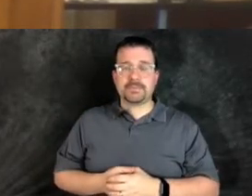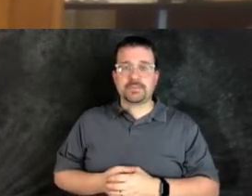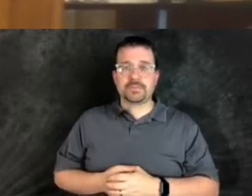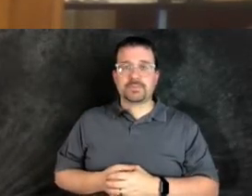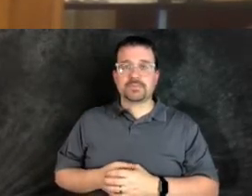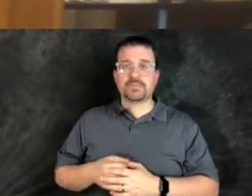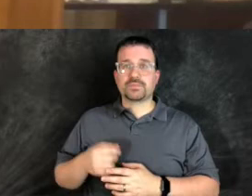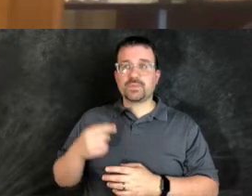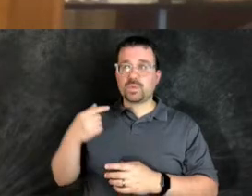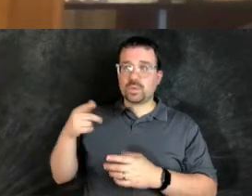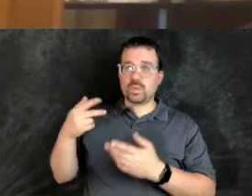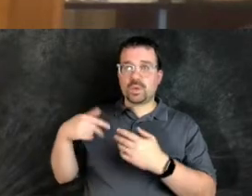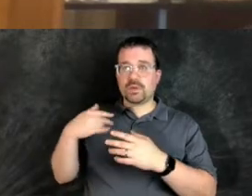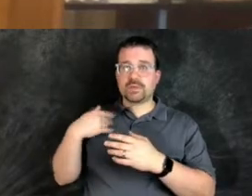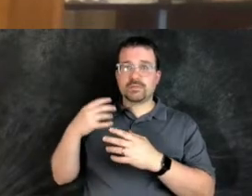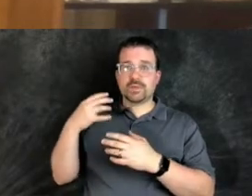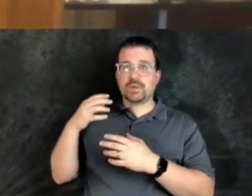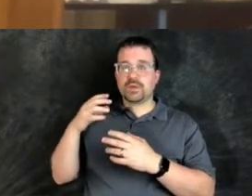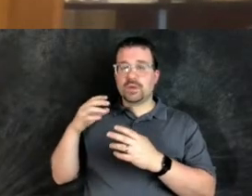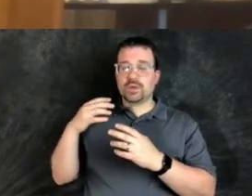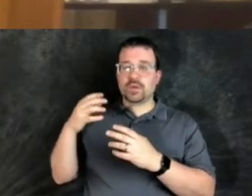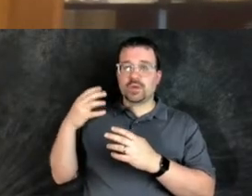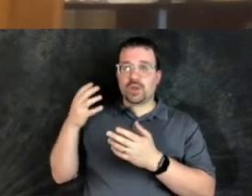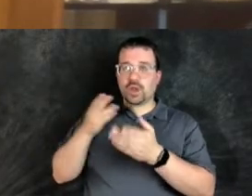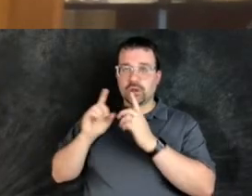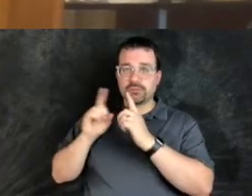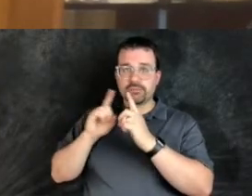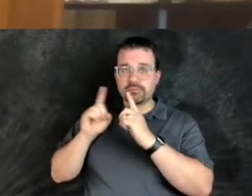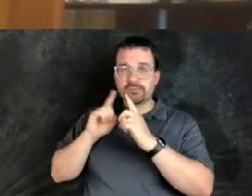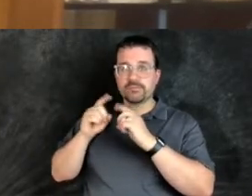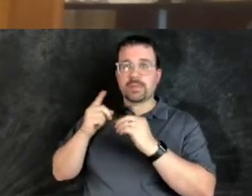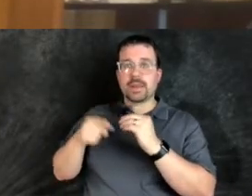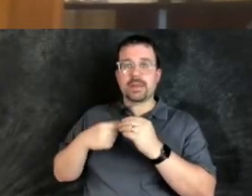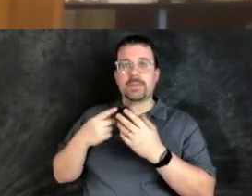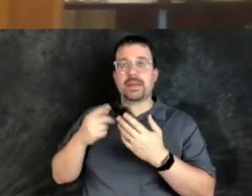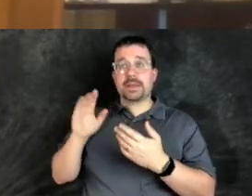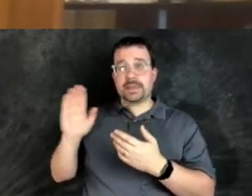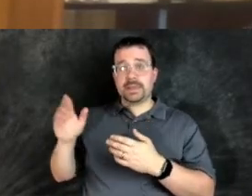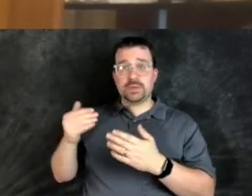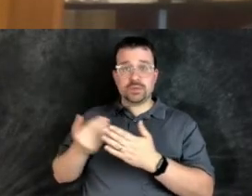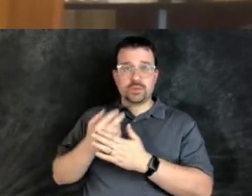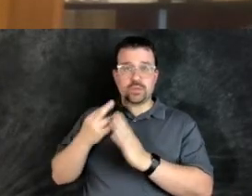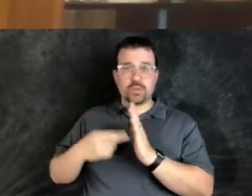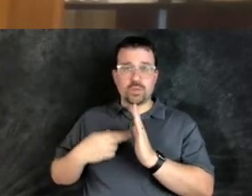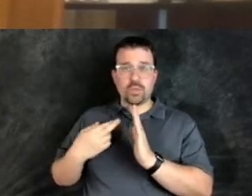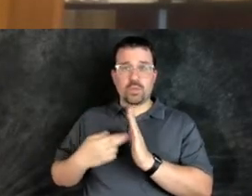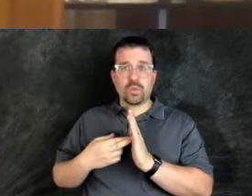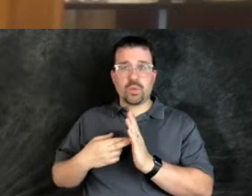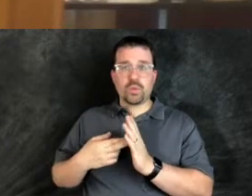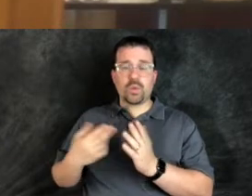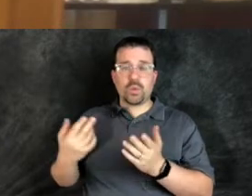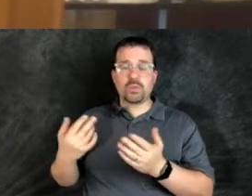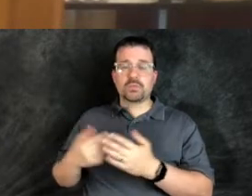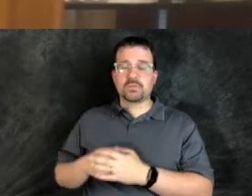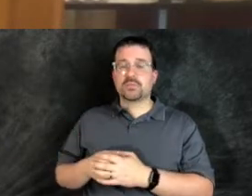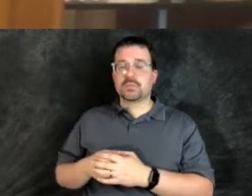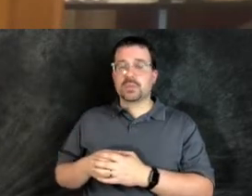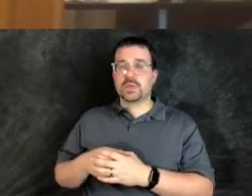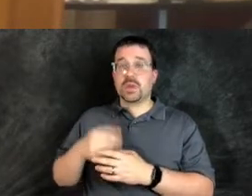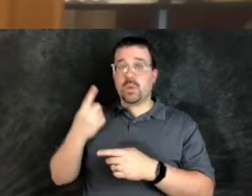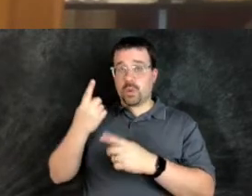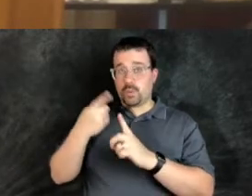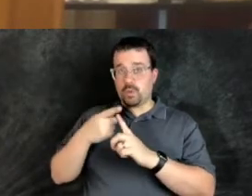and we were having some coaching conversations about his new role. And at one point in time, he kind of paused